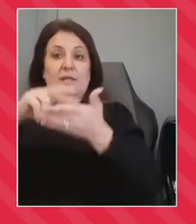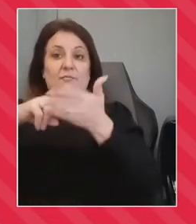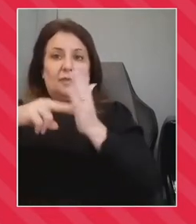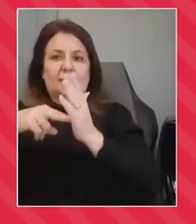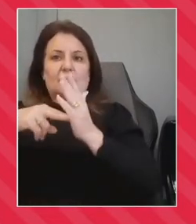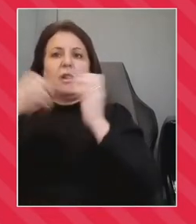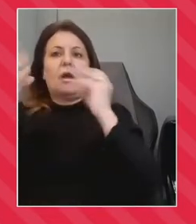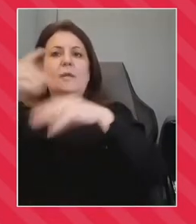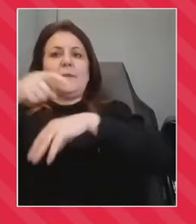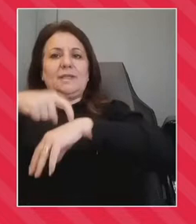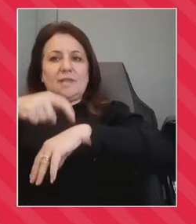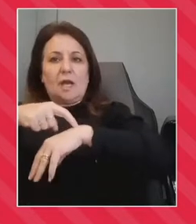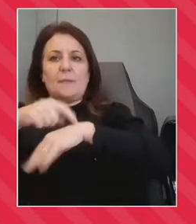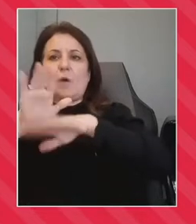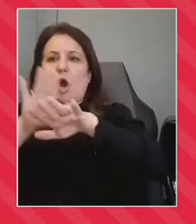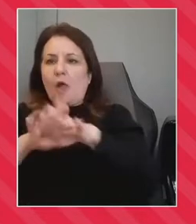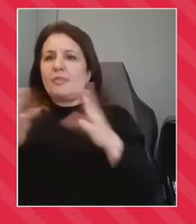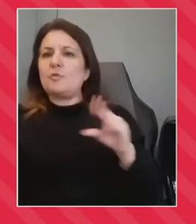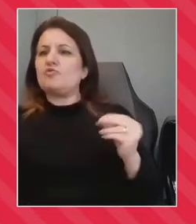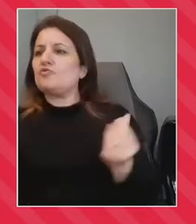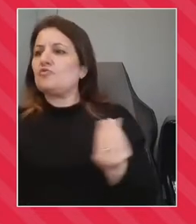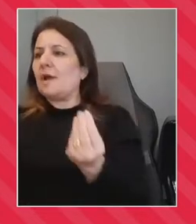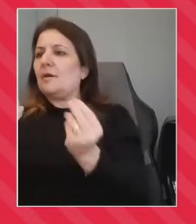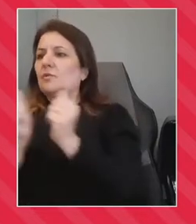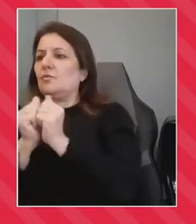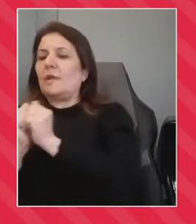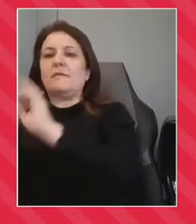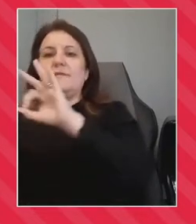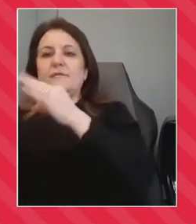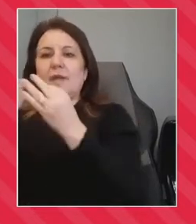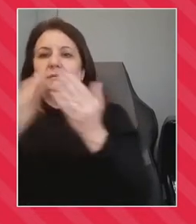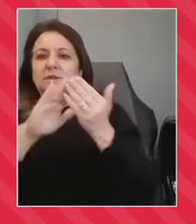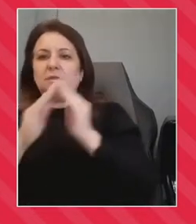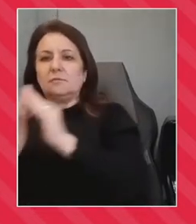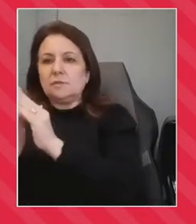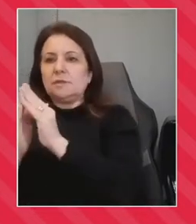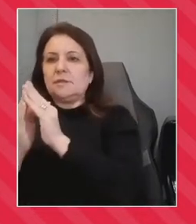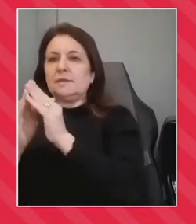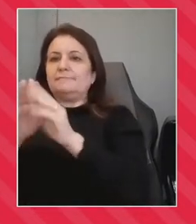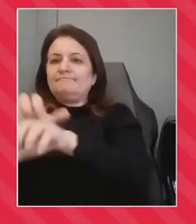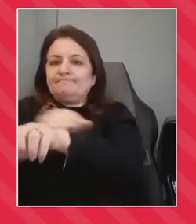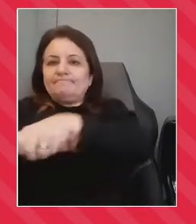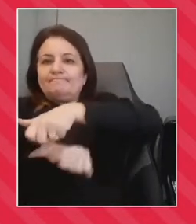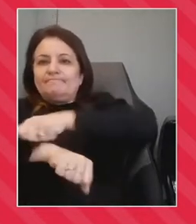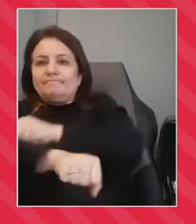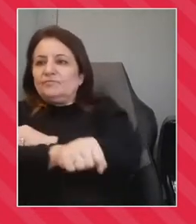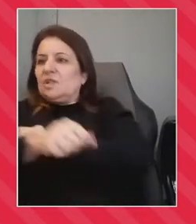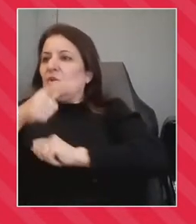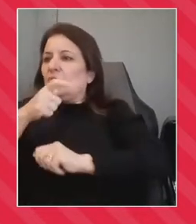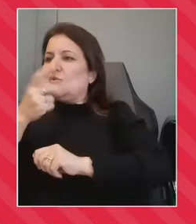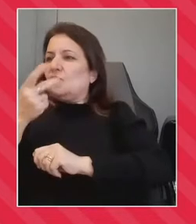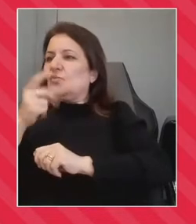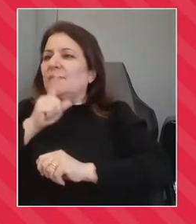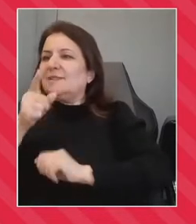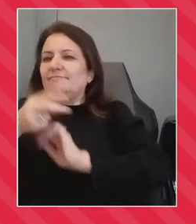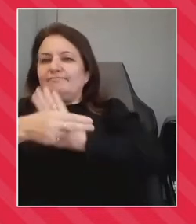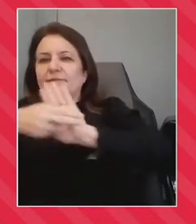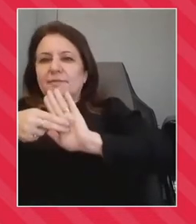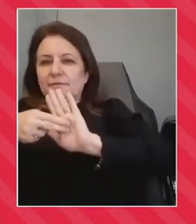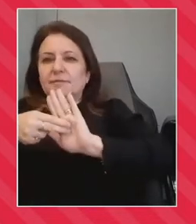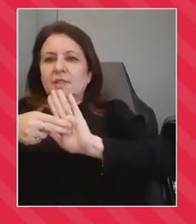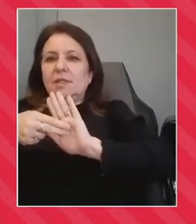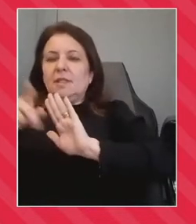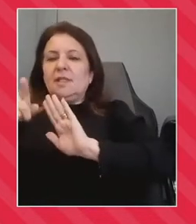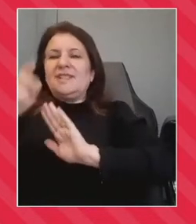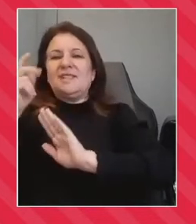on the ground with families and communities, particularly those that have been traditionally marginalized, trying to understand how exactly